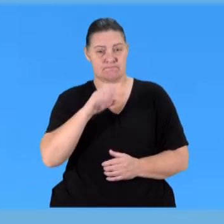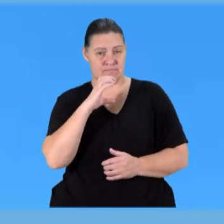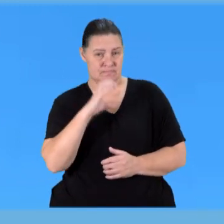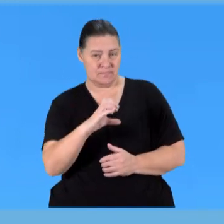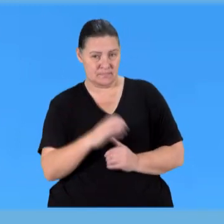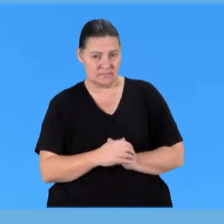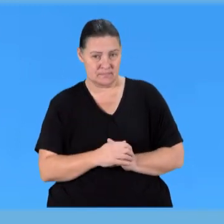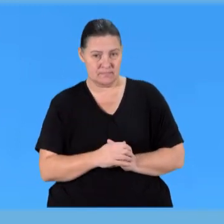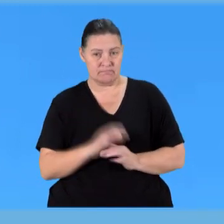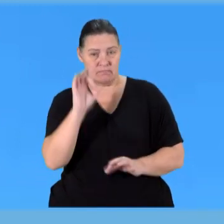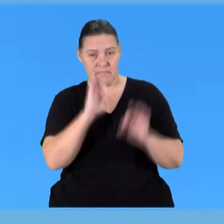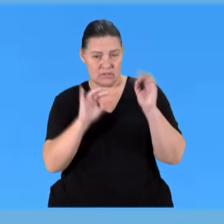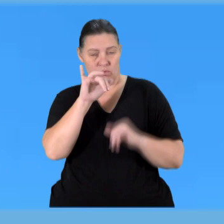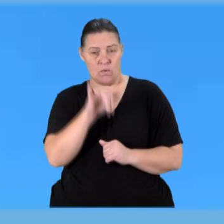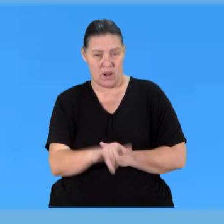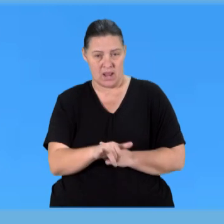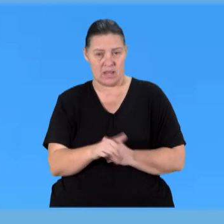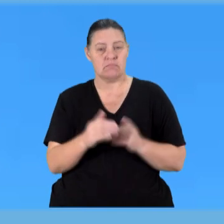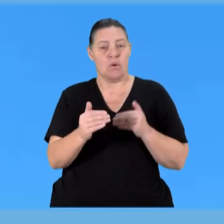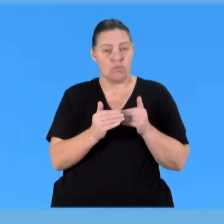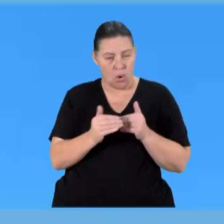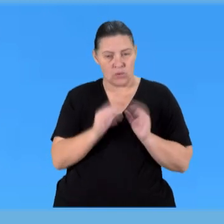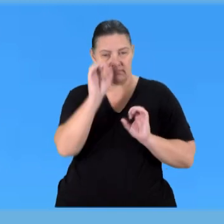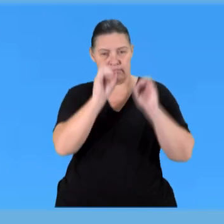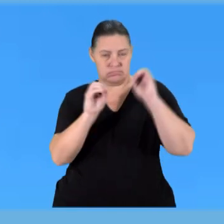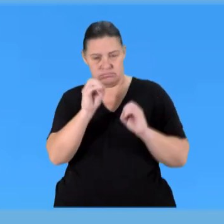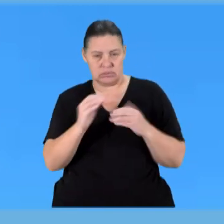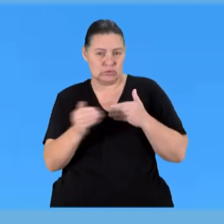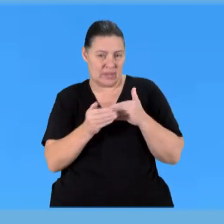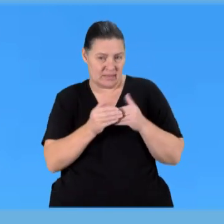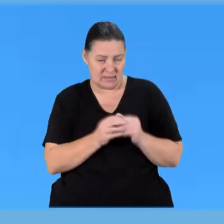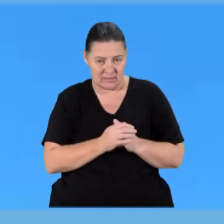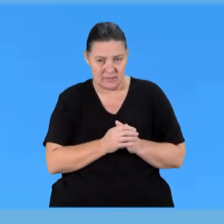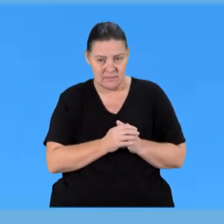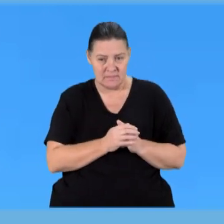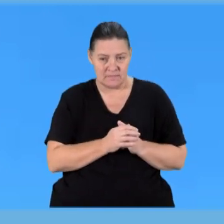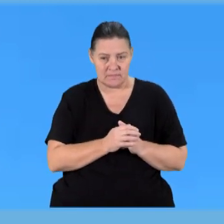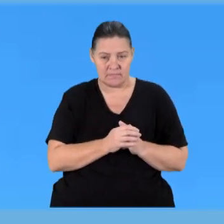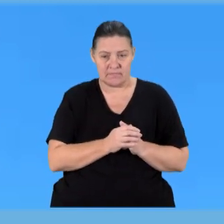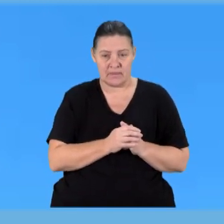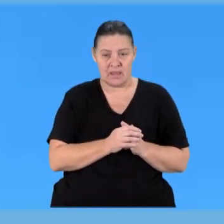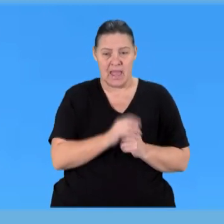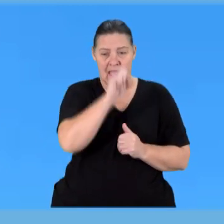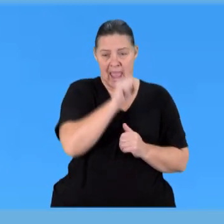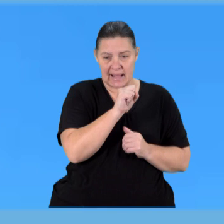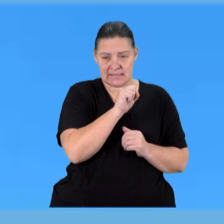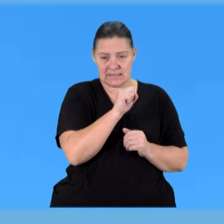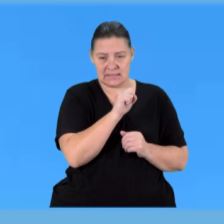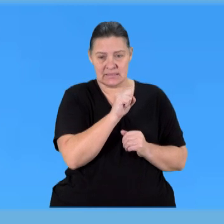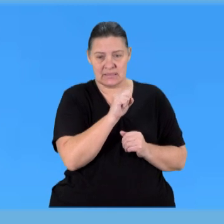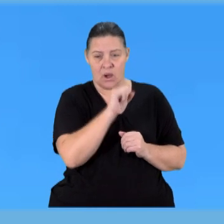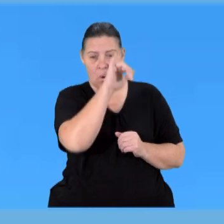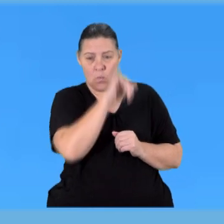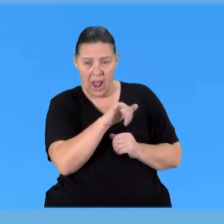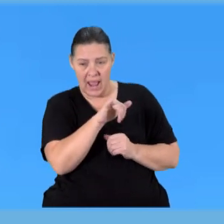So question C, the particles of Y are closely packed together. Closely packed together. Remember, we've just said that